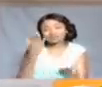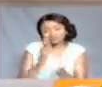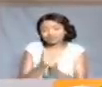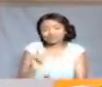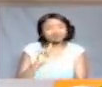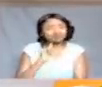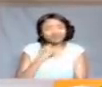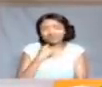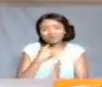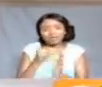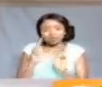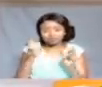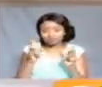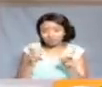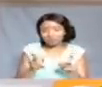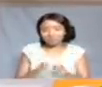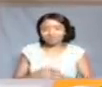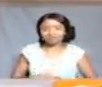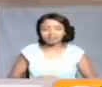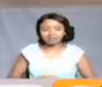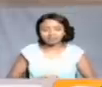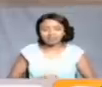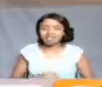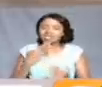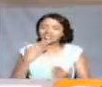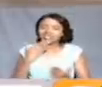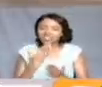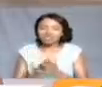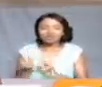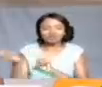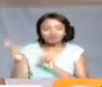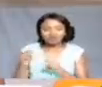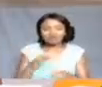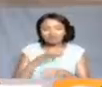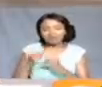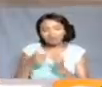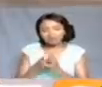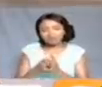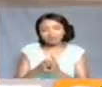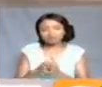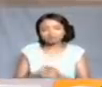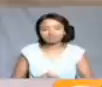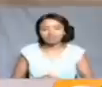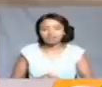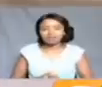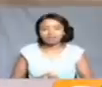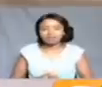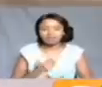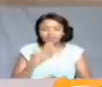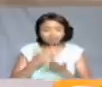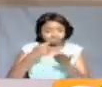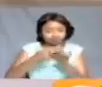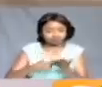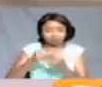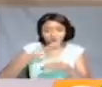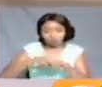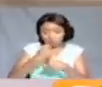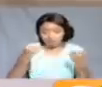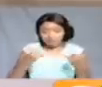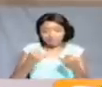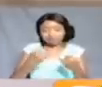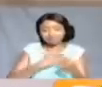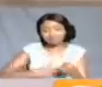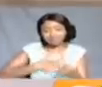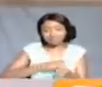talk about social media. Boniface Kamarechi, Chikin, thank you so much for your time. Thank you. Keep the discussion going online. Are social media